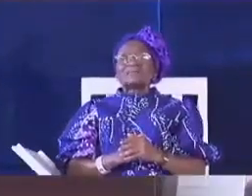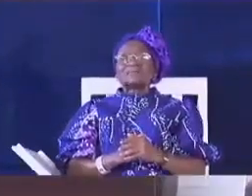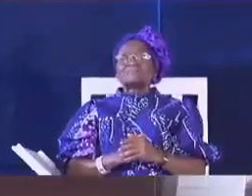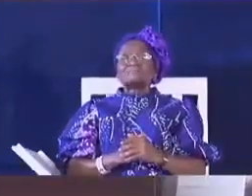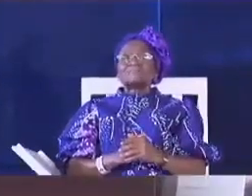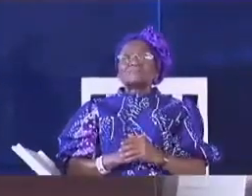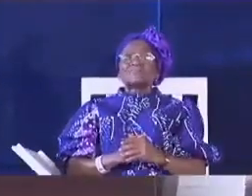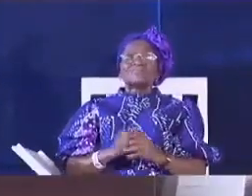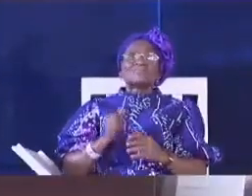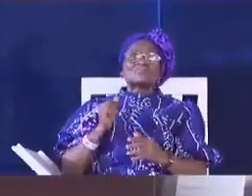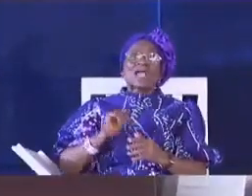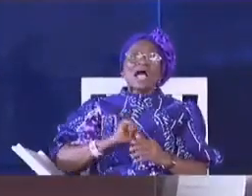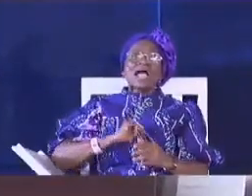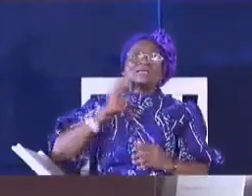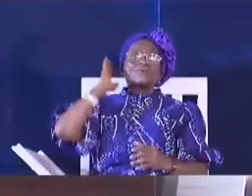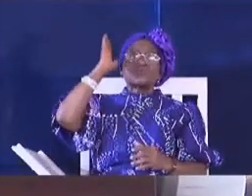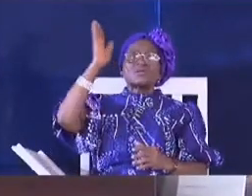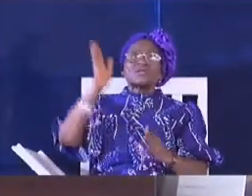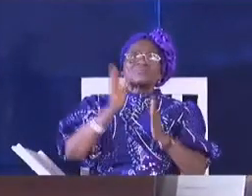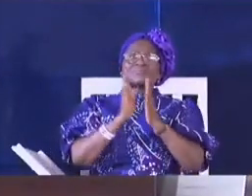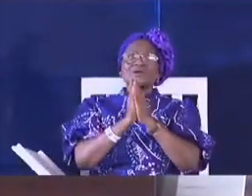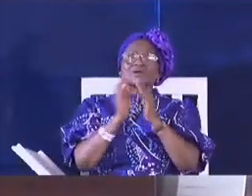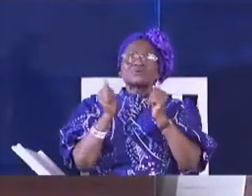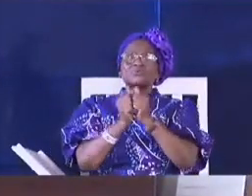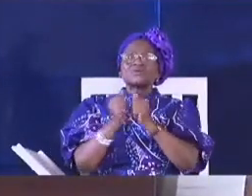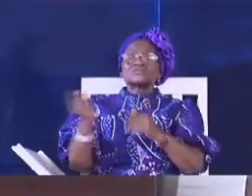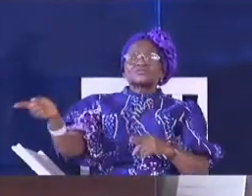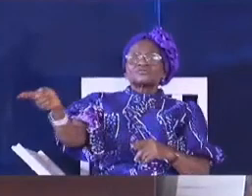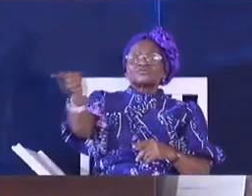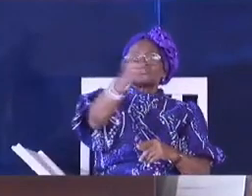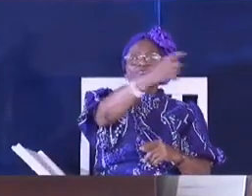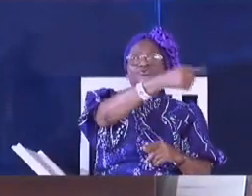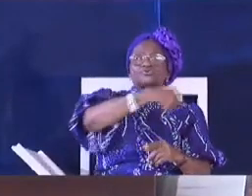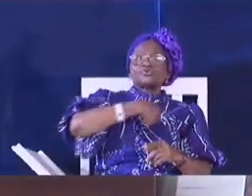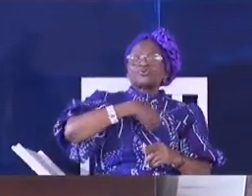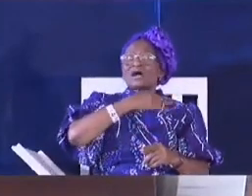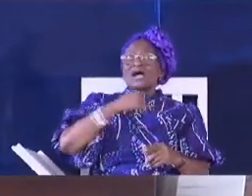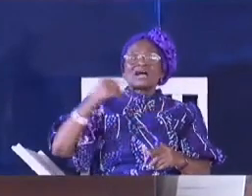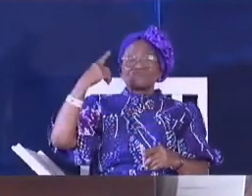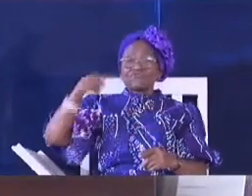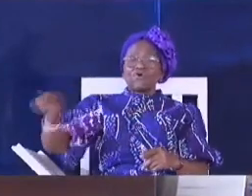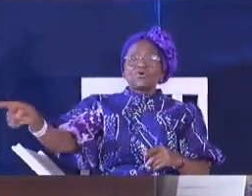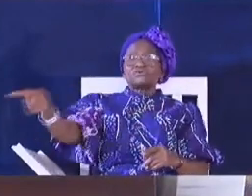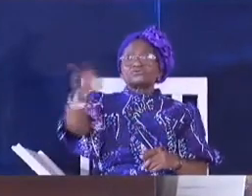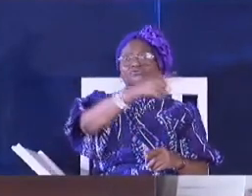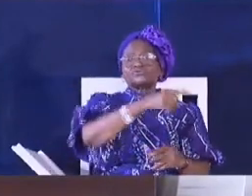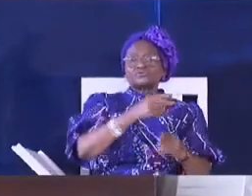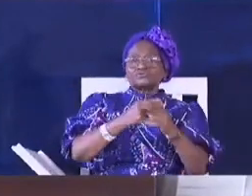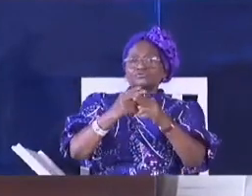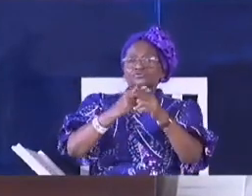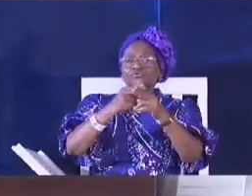I'm going to pray with you and for you in a moment.